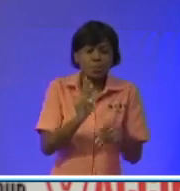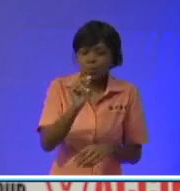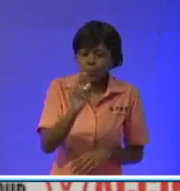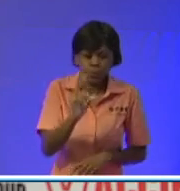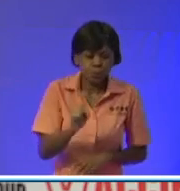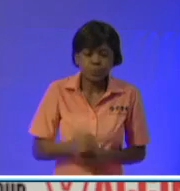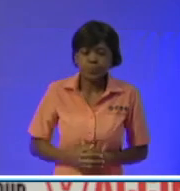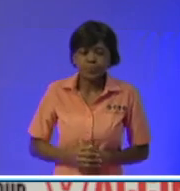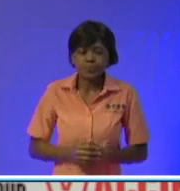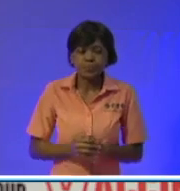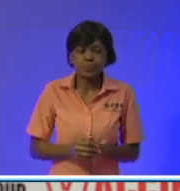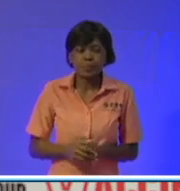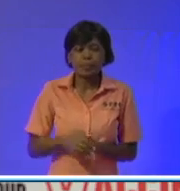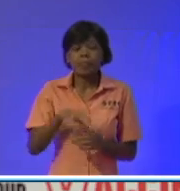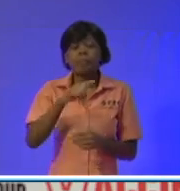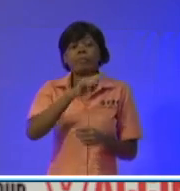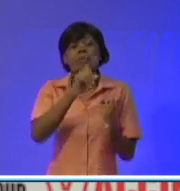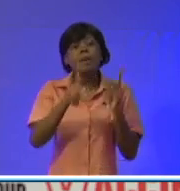level of oxygen support.